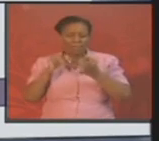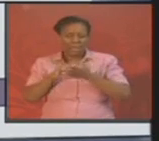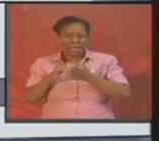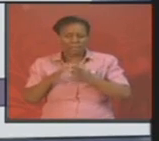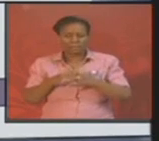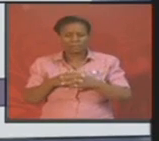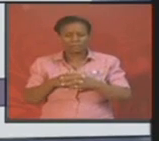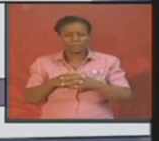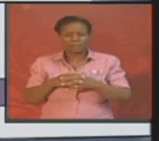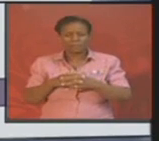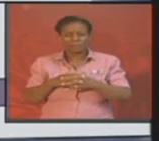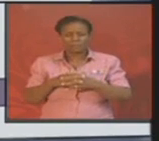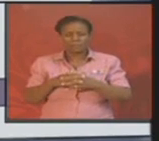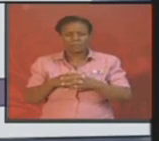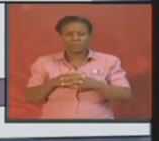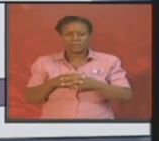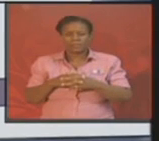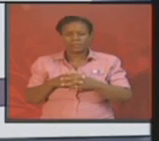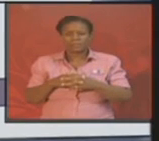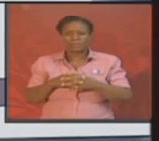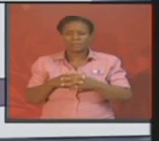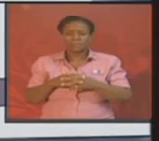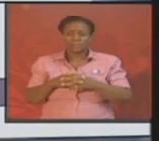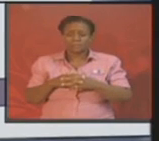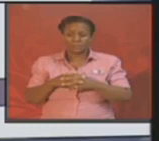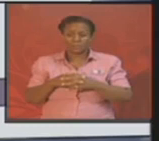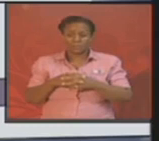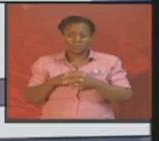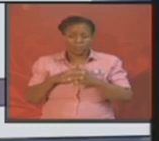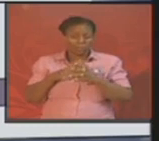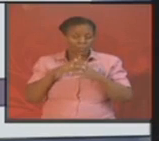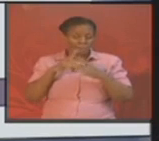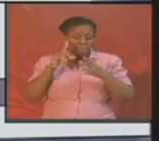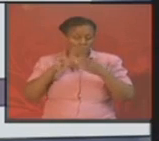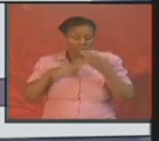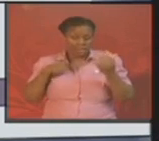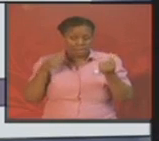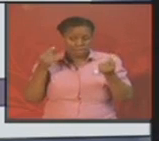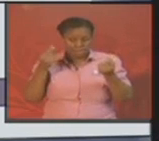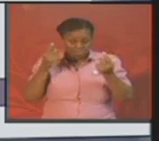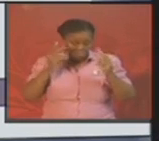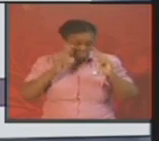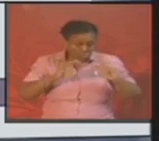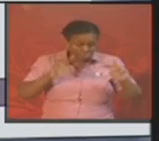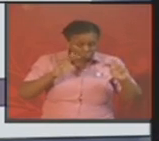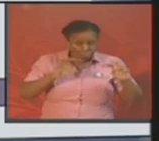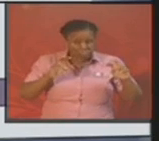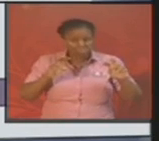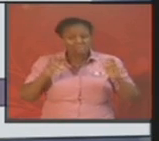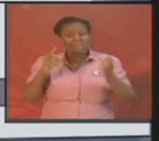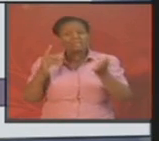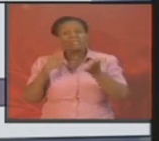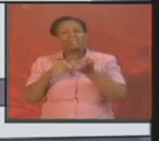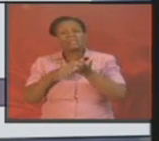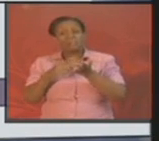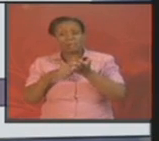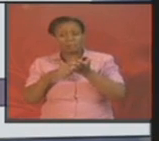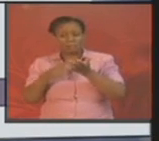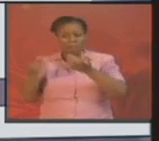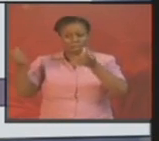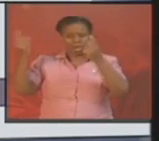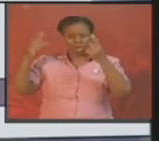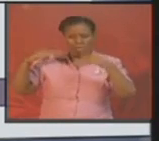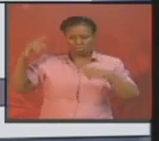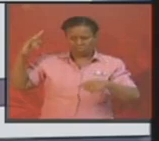so what we have found during our pharmacovigilance, either at the retail point or at the ports of entry, there are